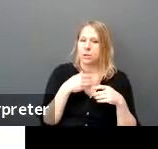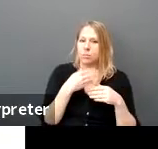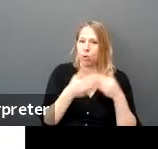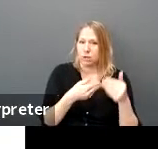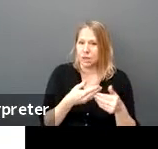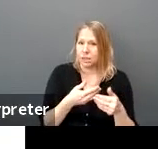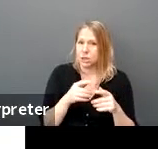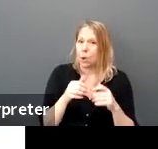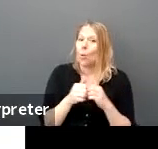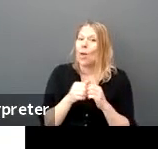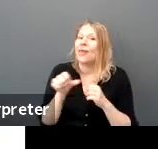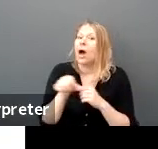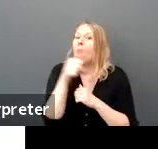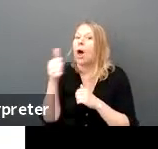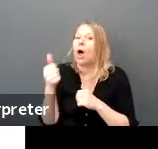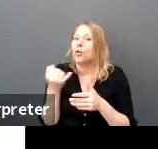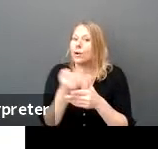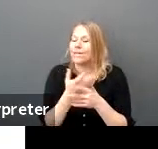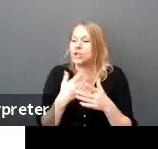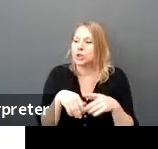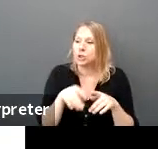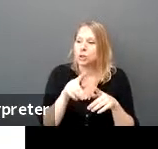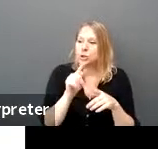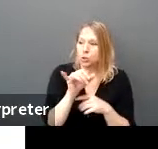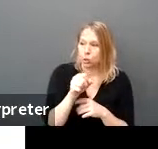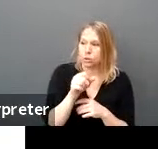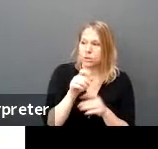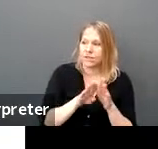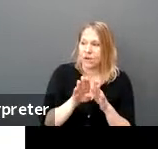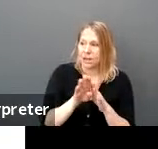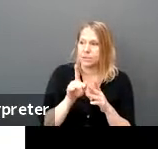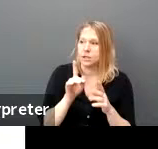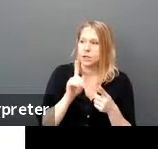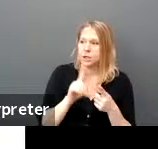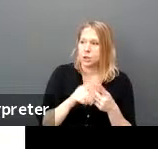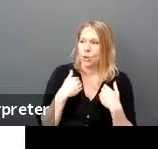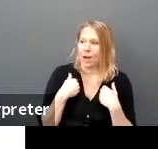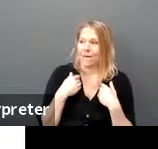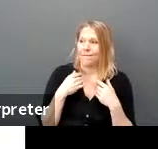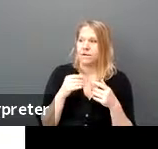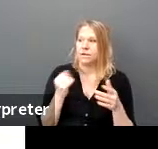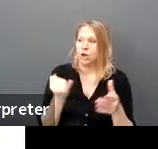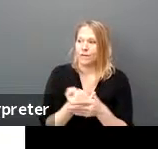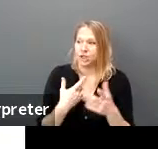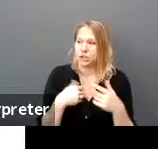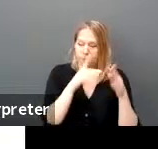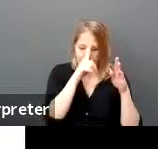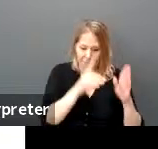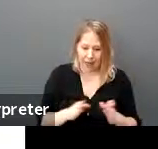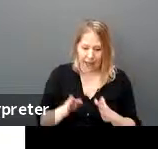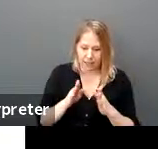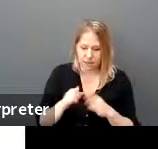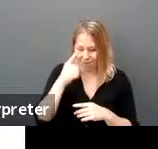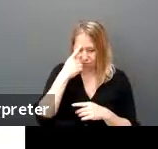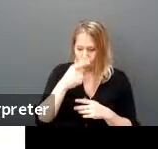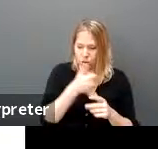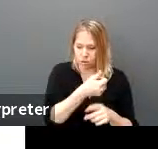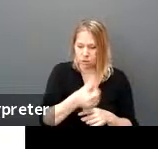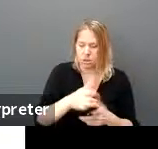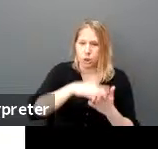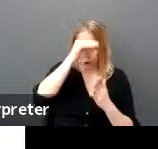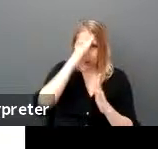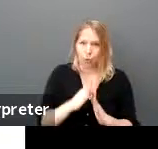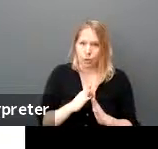with other intervention tools developed as a part of CSIP 1 to develop interventions plans for students. And